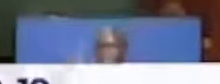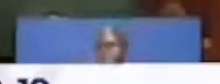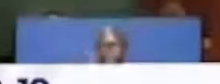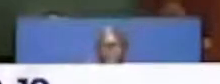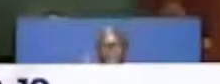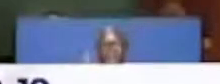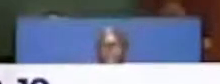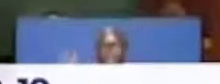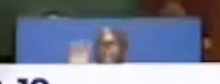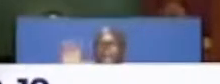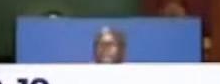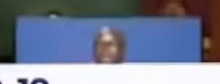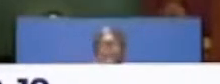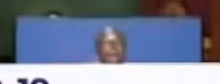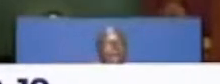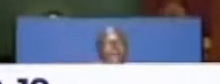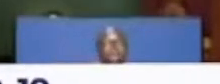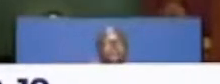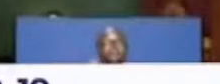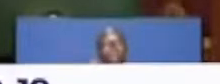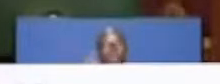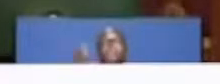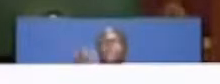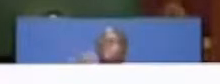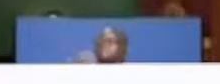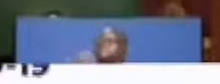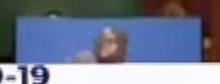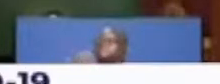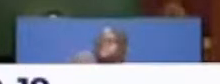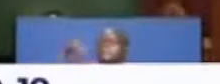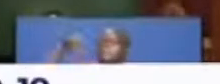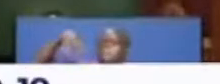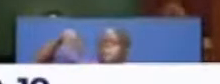continent in the generation of green energy.